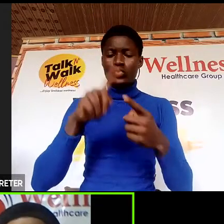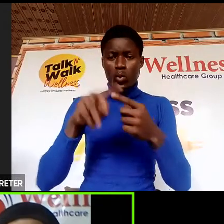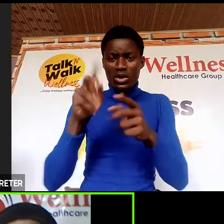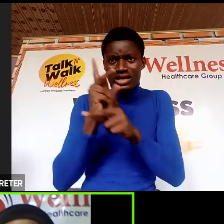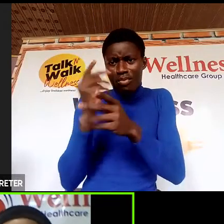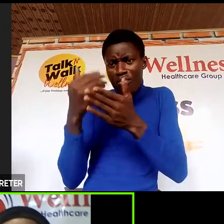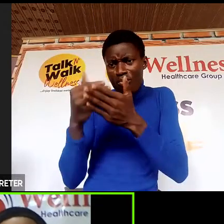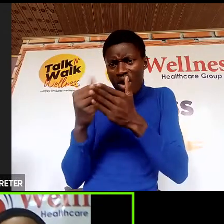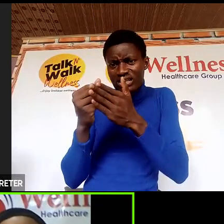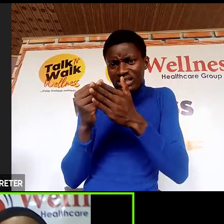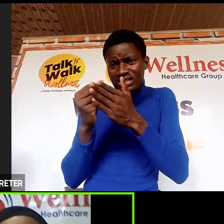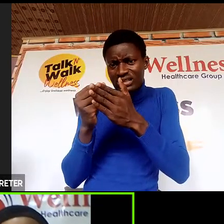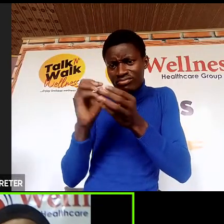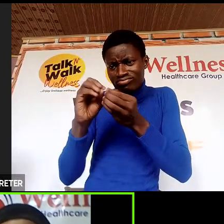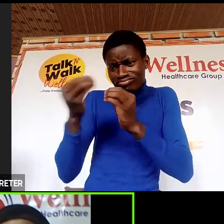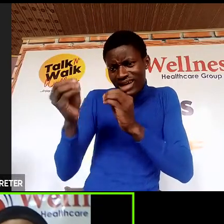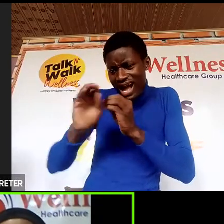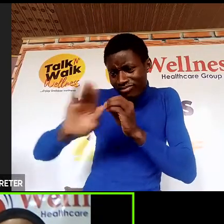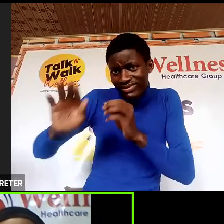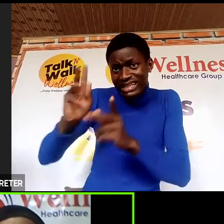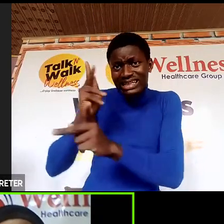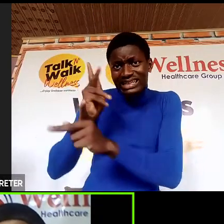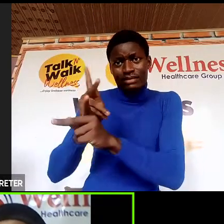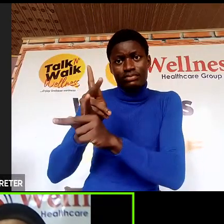said, it's the language of the poor.